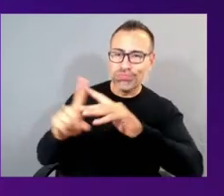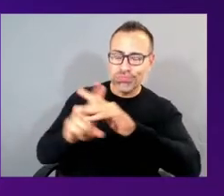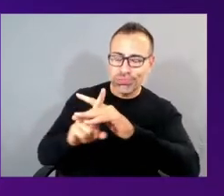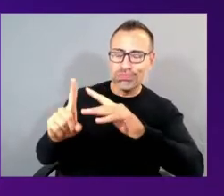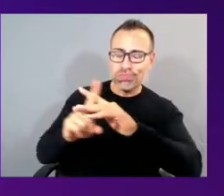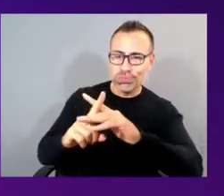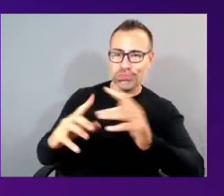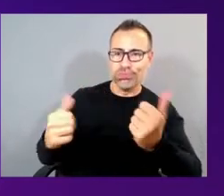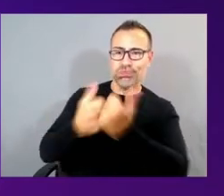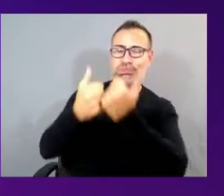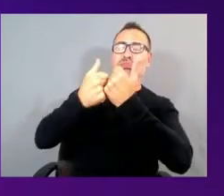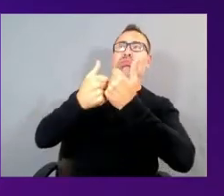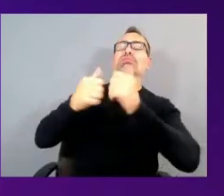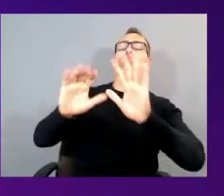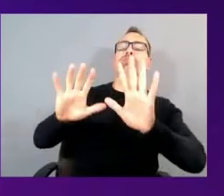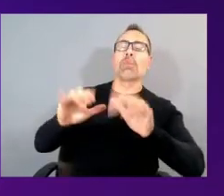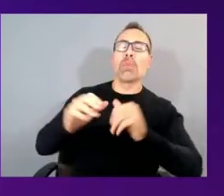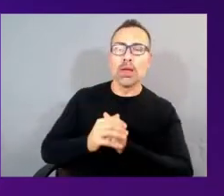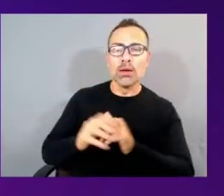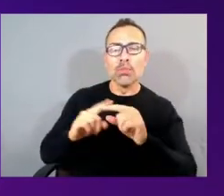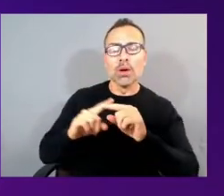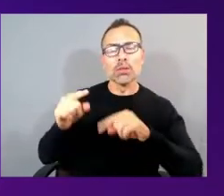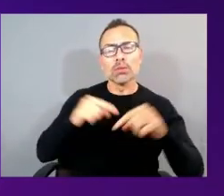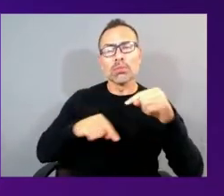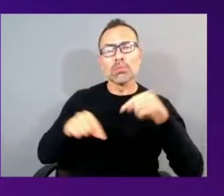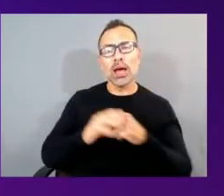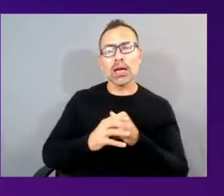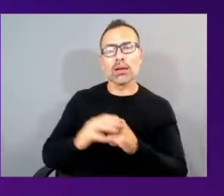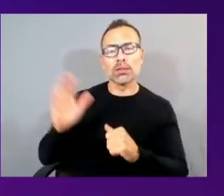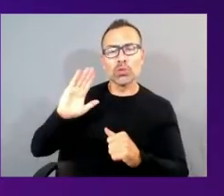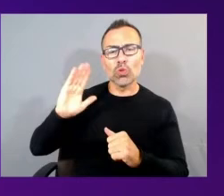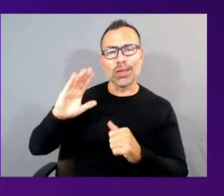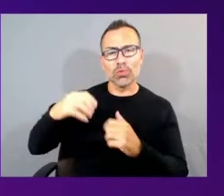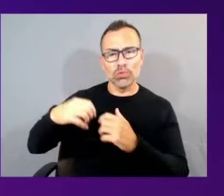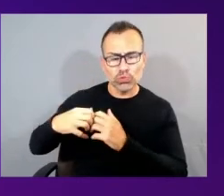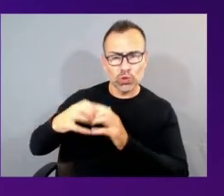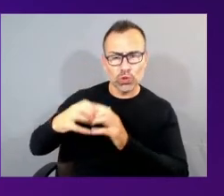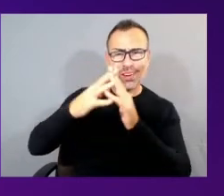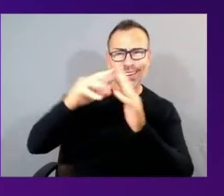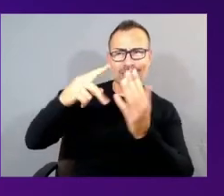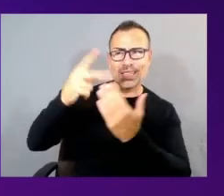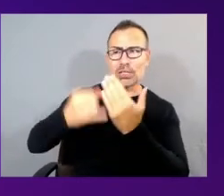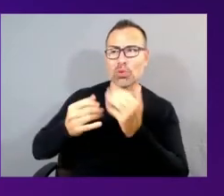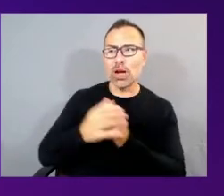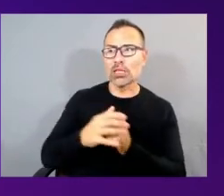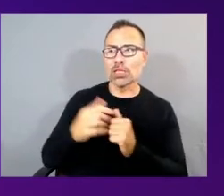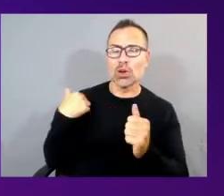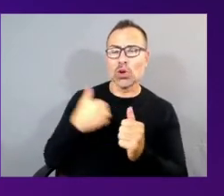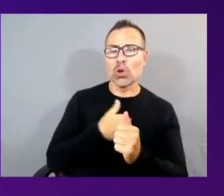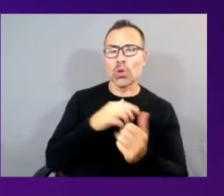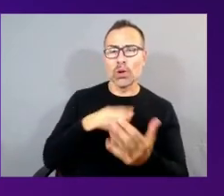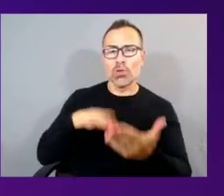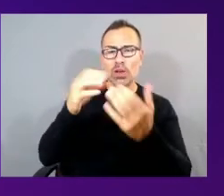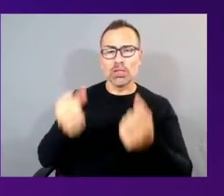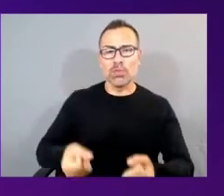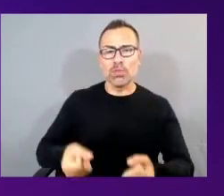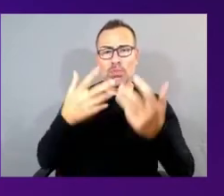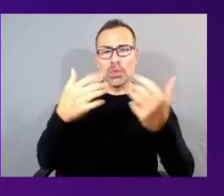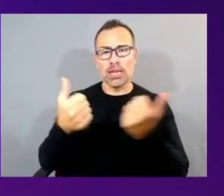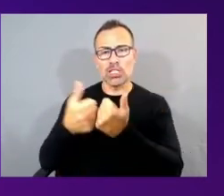to the beginning when we started this project, then we were faced with challenges such as